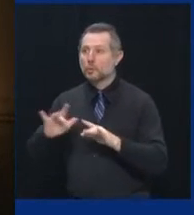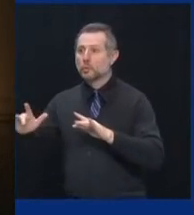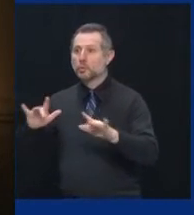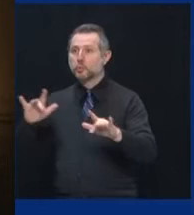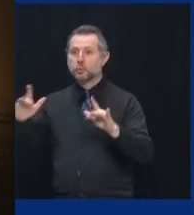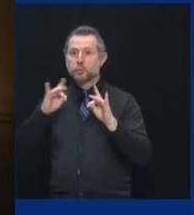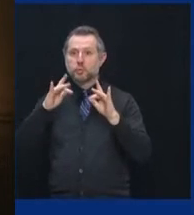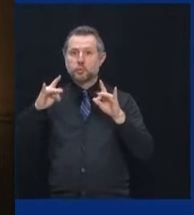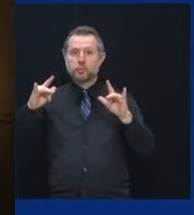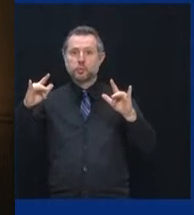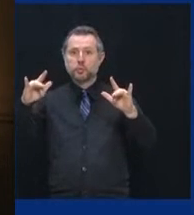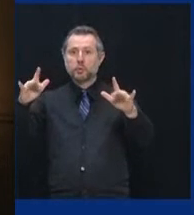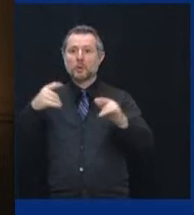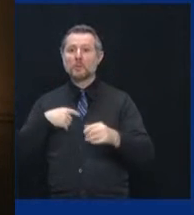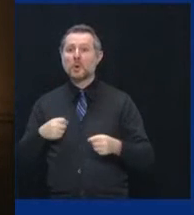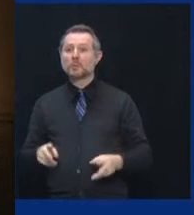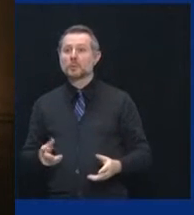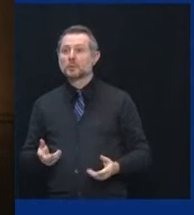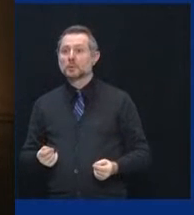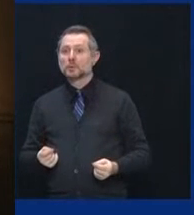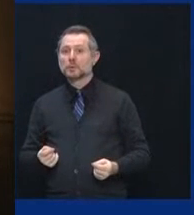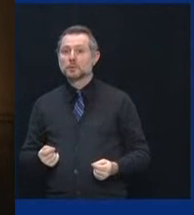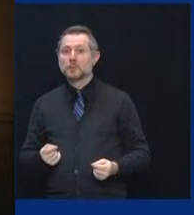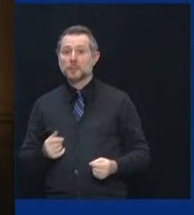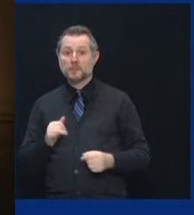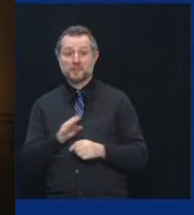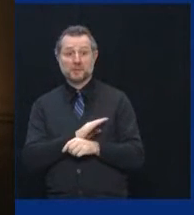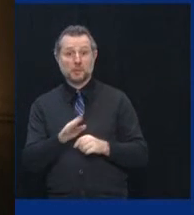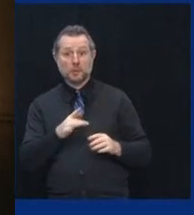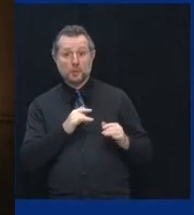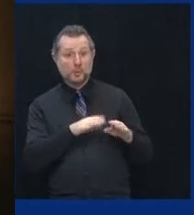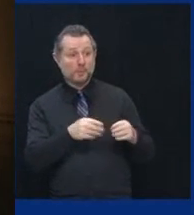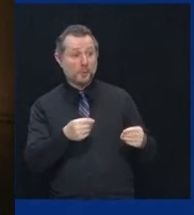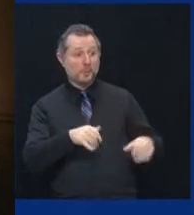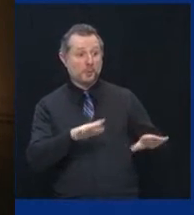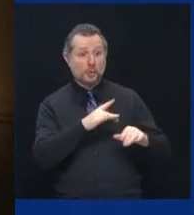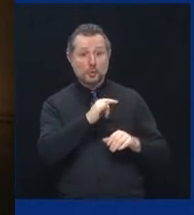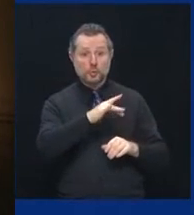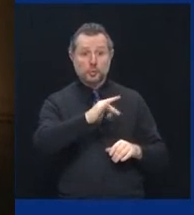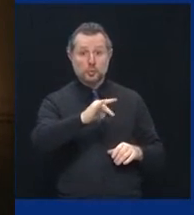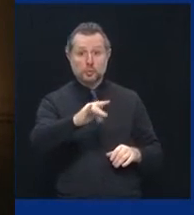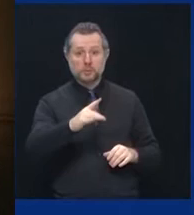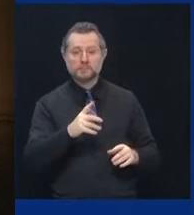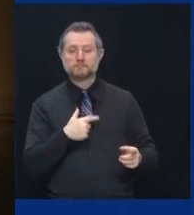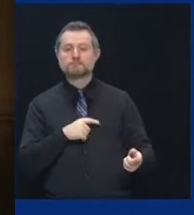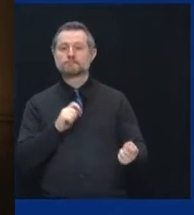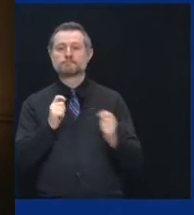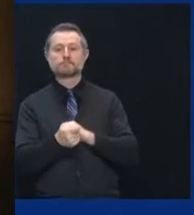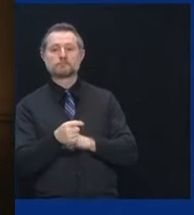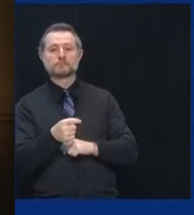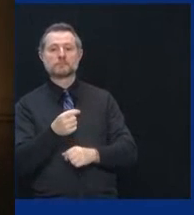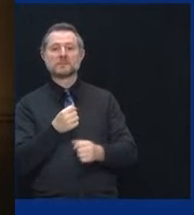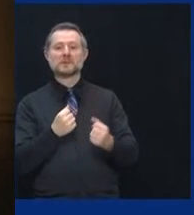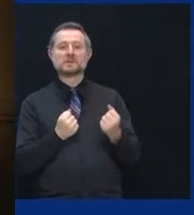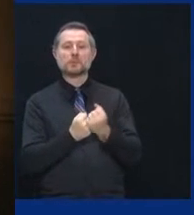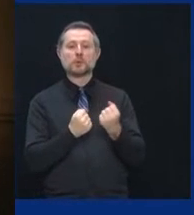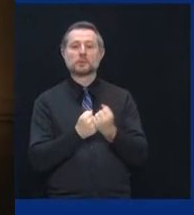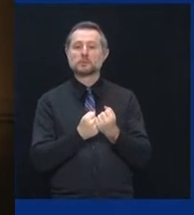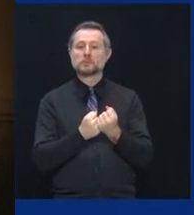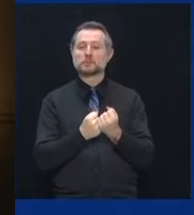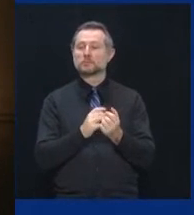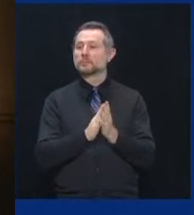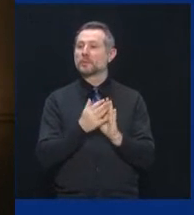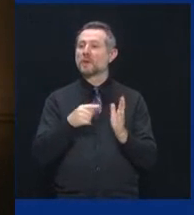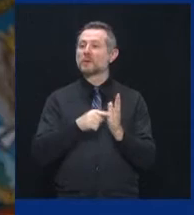opportunity. We should convert vacant commercial space to supportive and affordable housing, and we should do